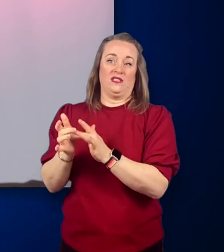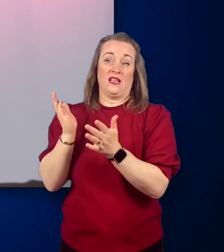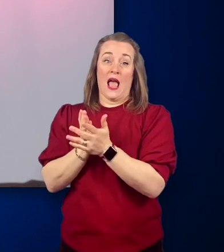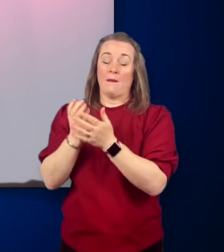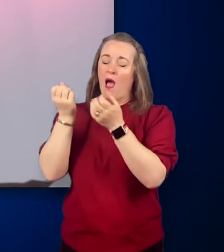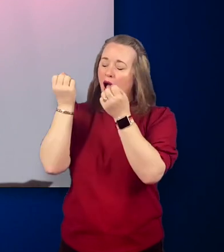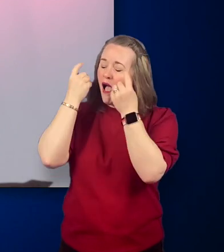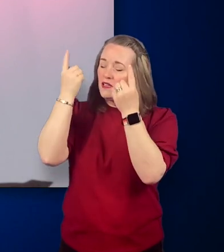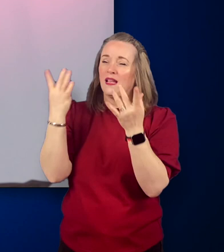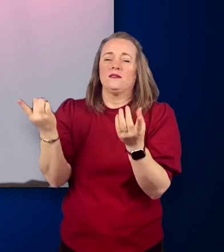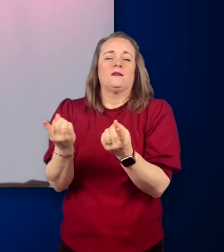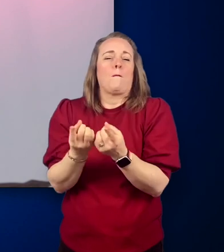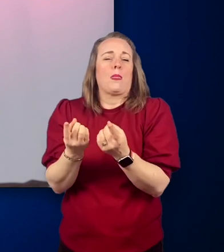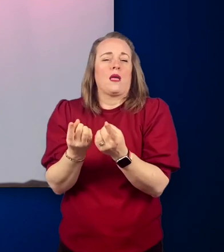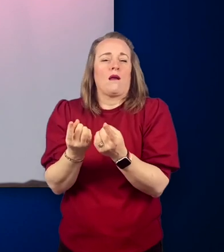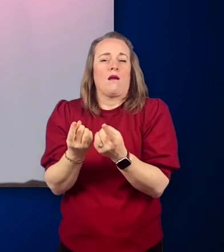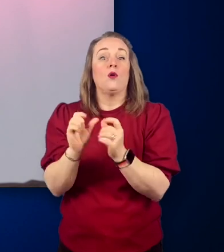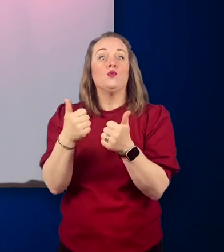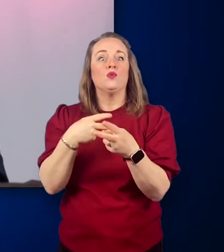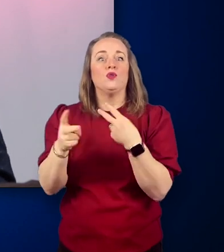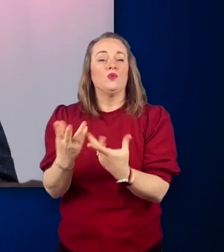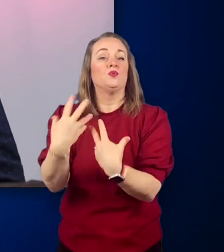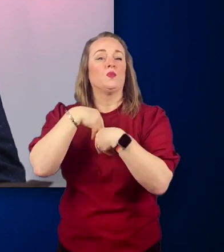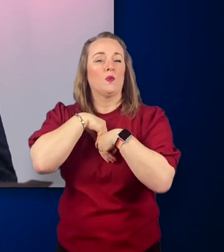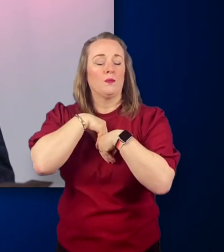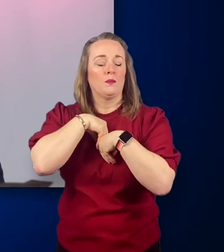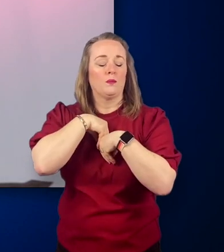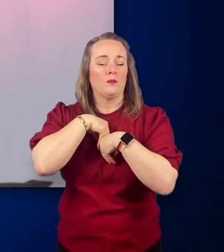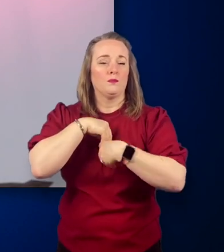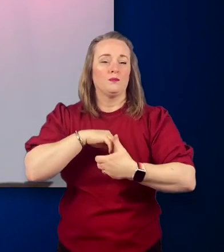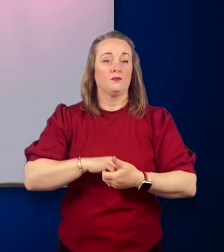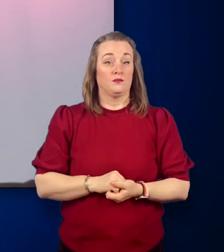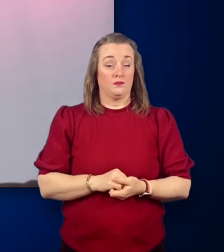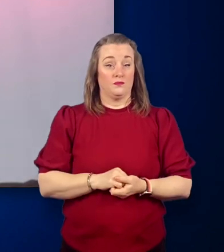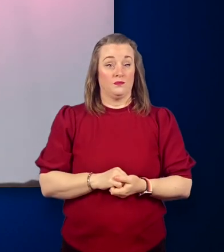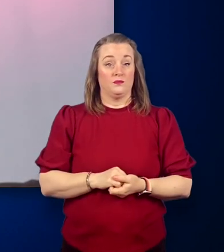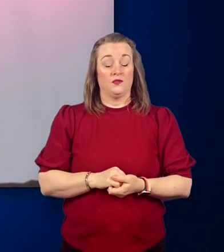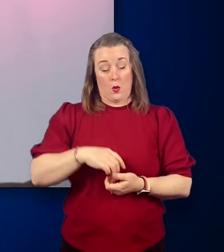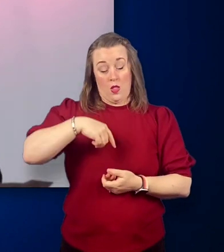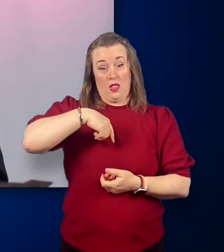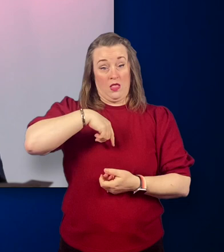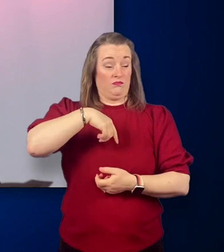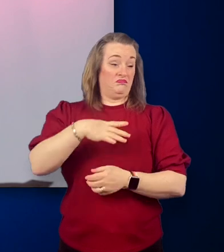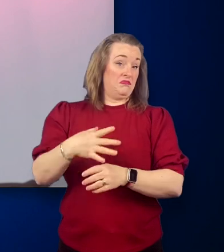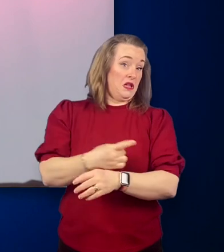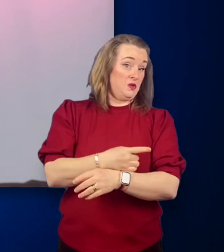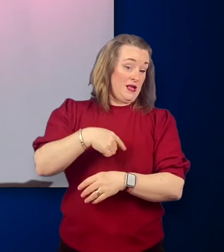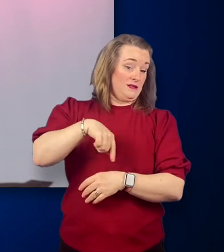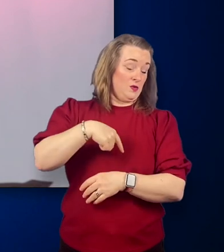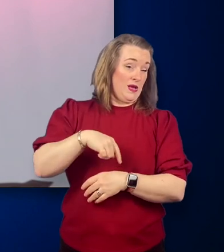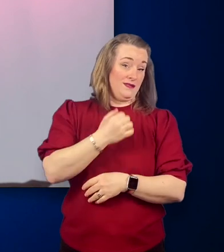something of the gospel. This has been an amazing year. This week, we actually